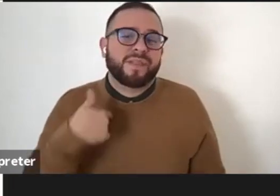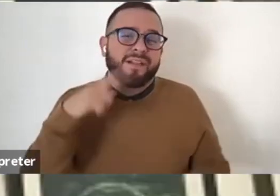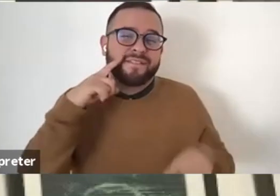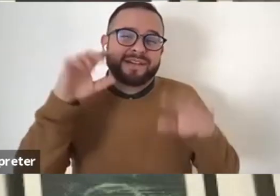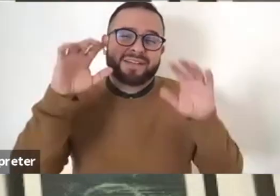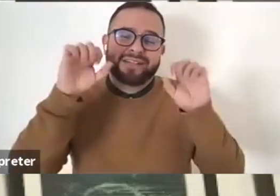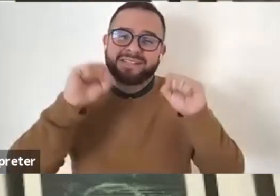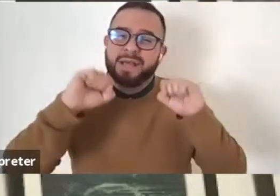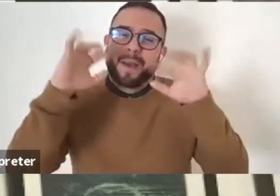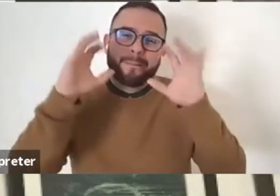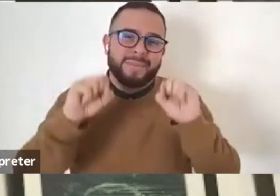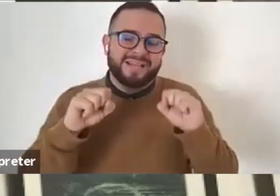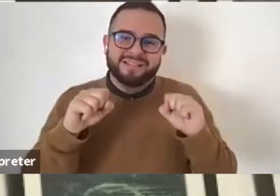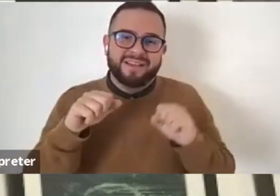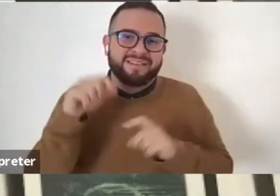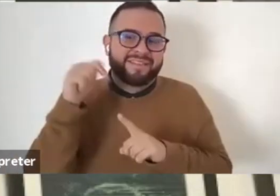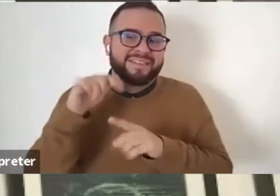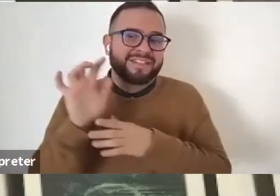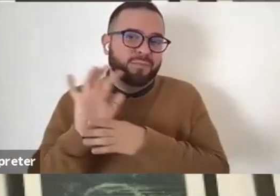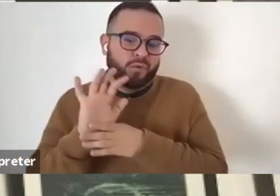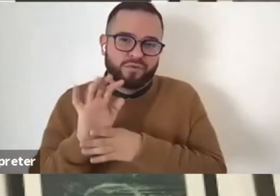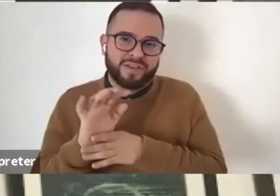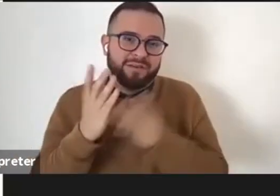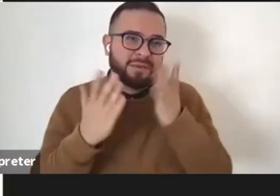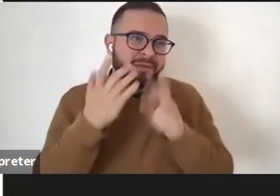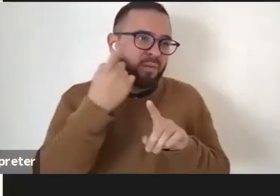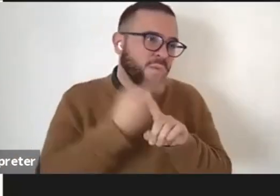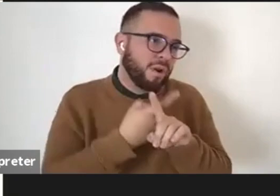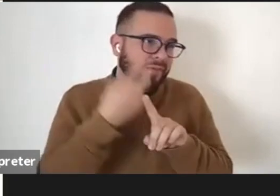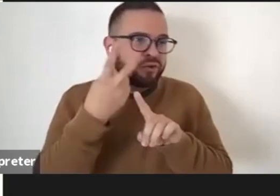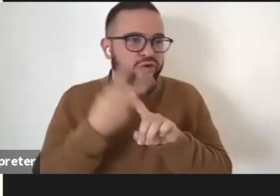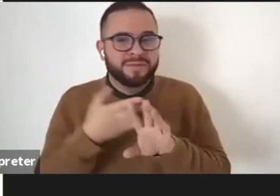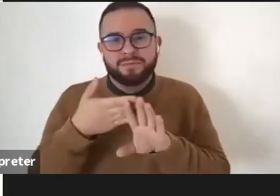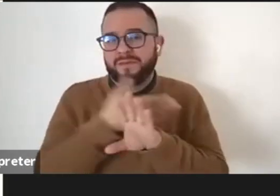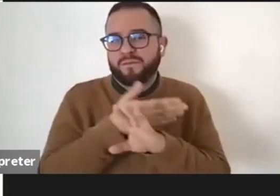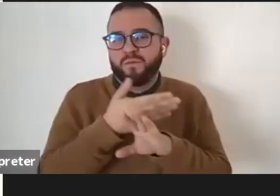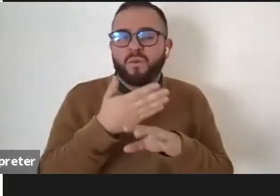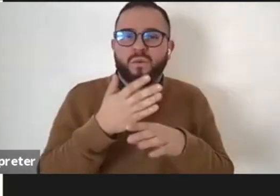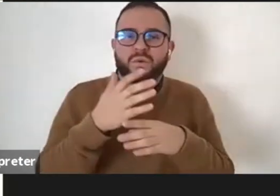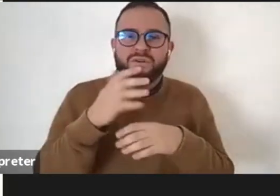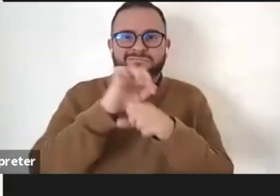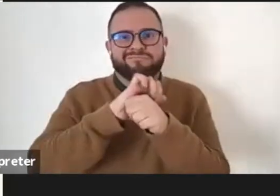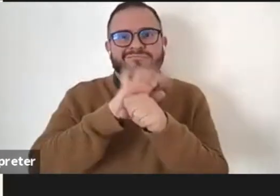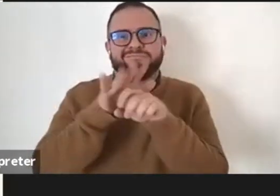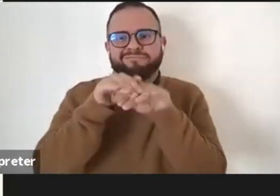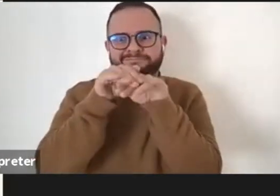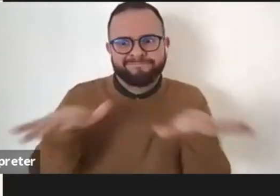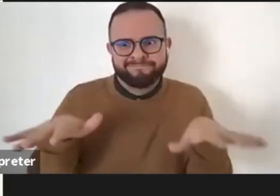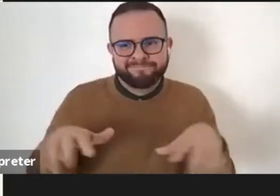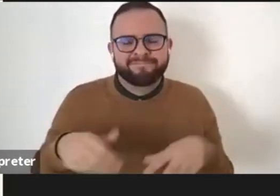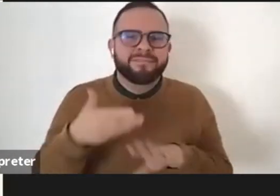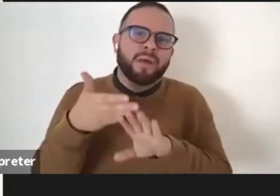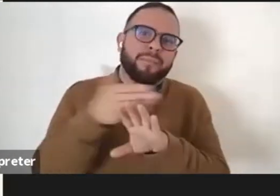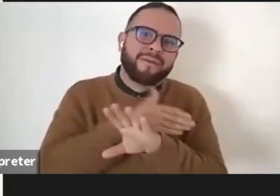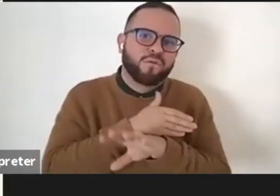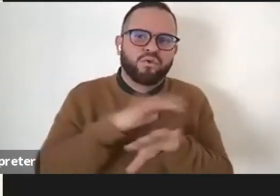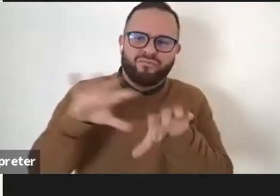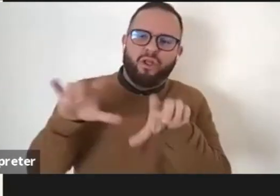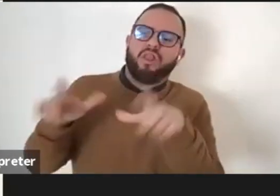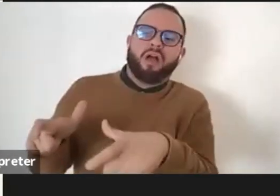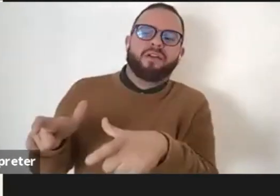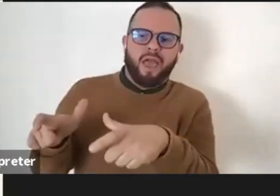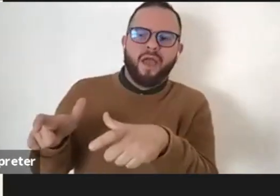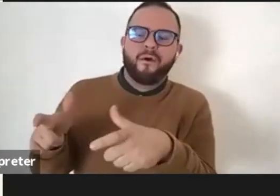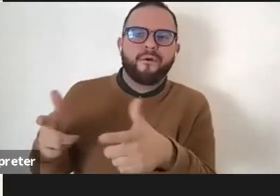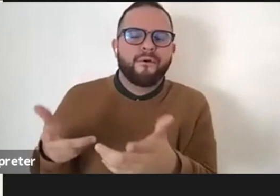literally a month or 2 months before the pandemic and before the lockdown. And this movie has, I don't know, for some reason, it